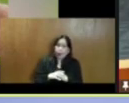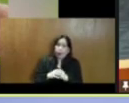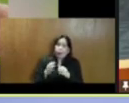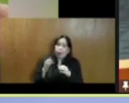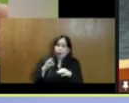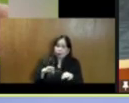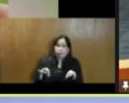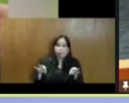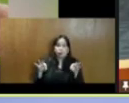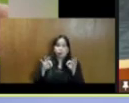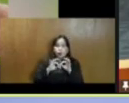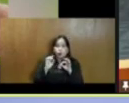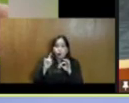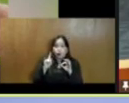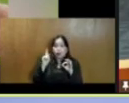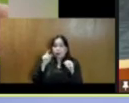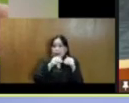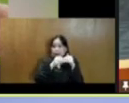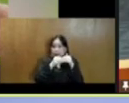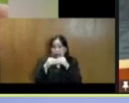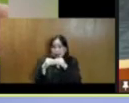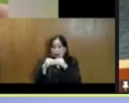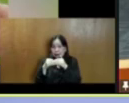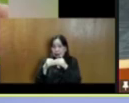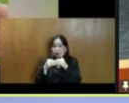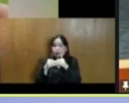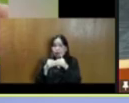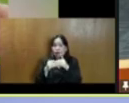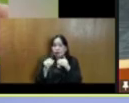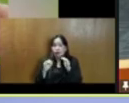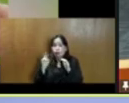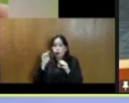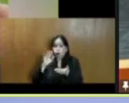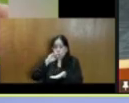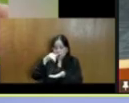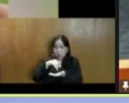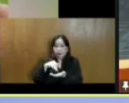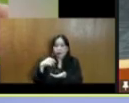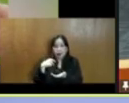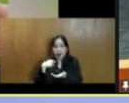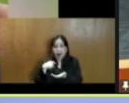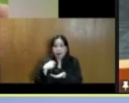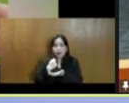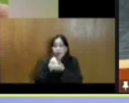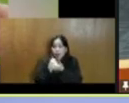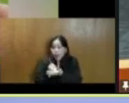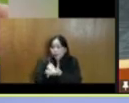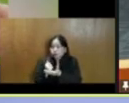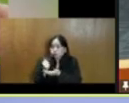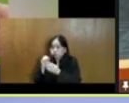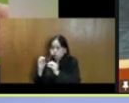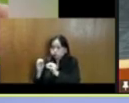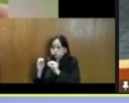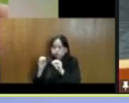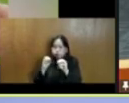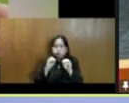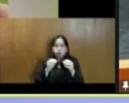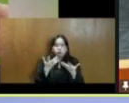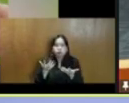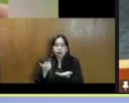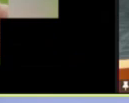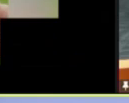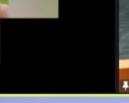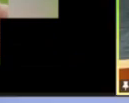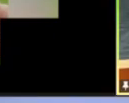intermediaries such as the new center that has been announced help de-risk and help build information and new